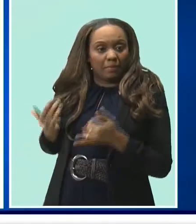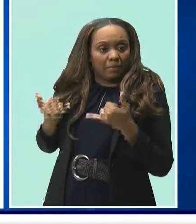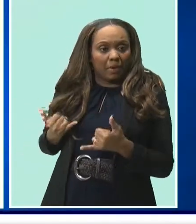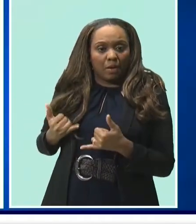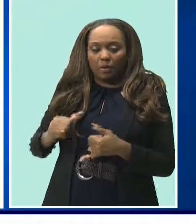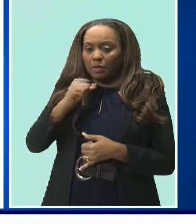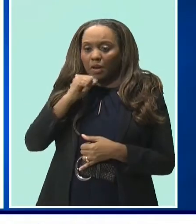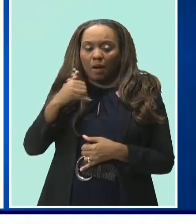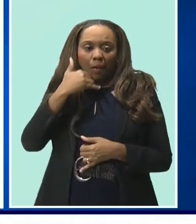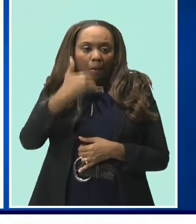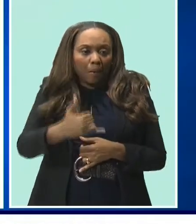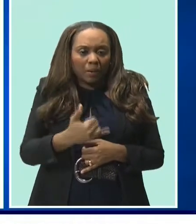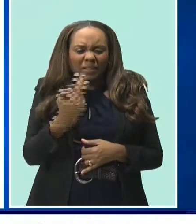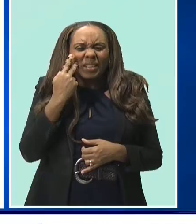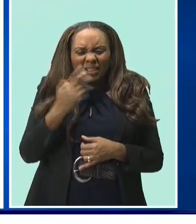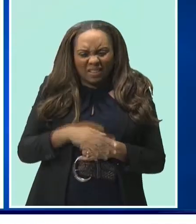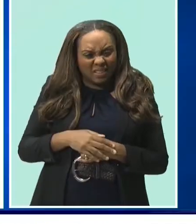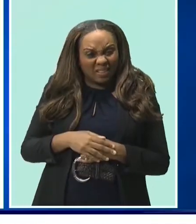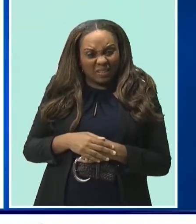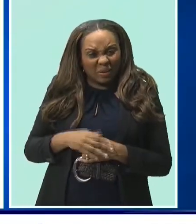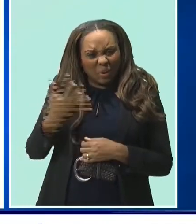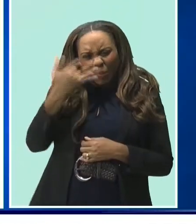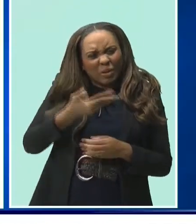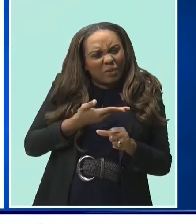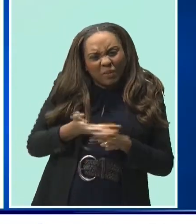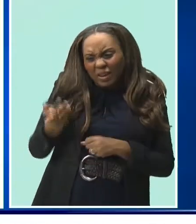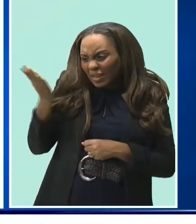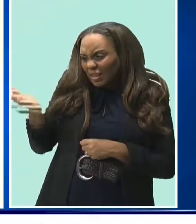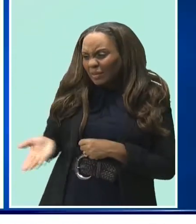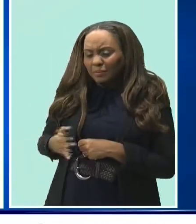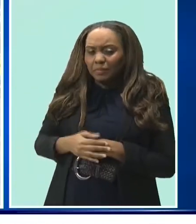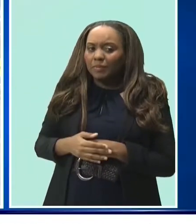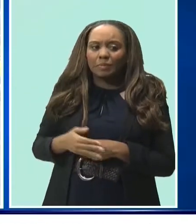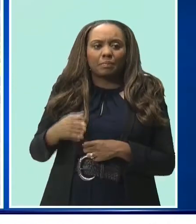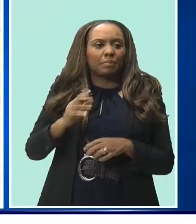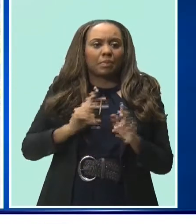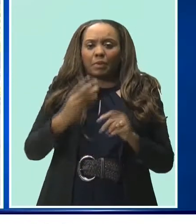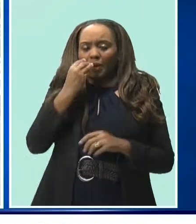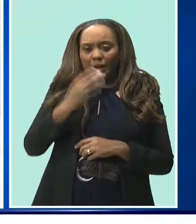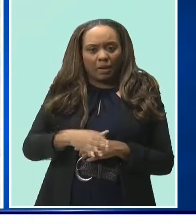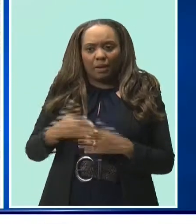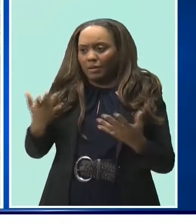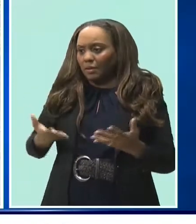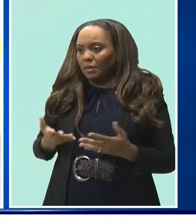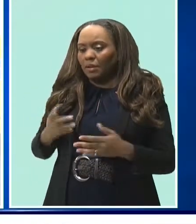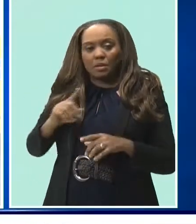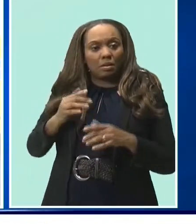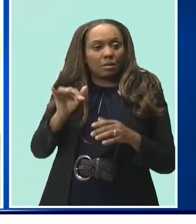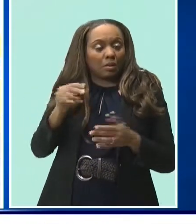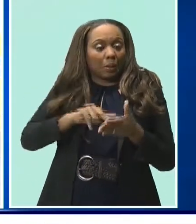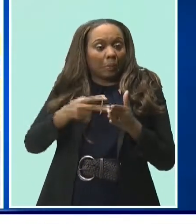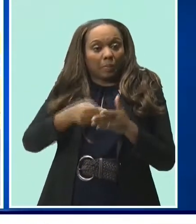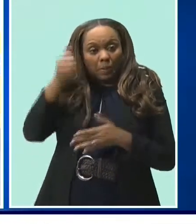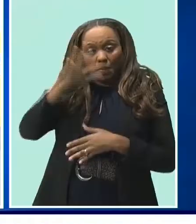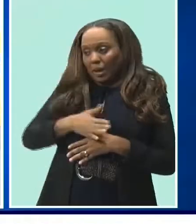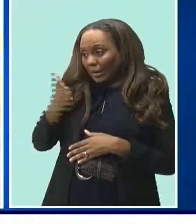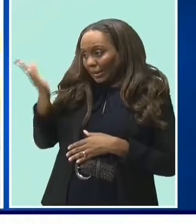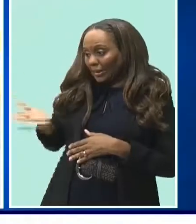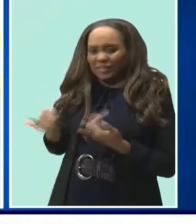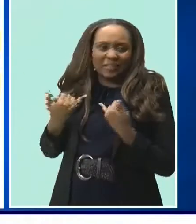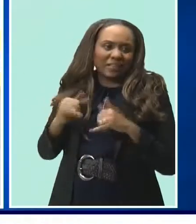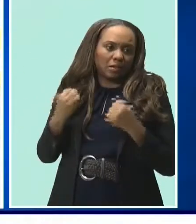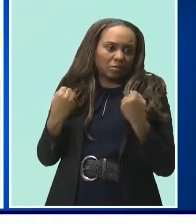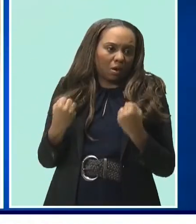for. Right, so in actual fact, we are really recycling people. However, Ms. Boyce says commuters must also play their part by